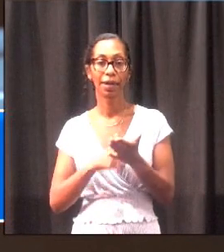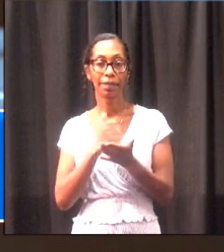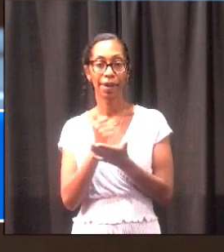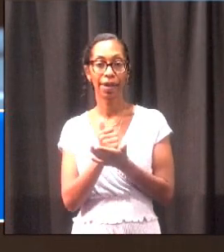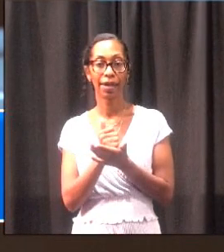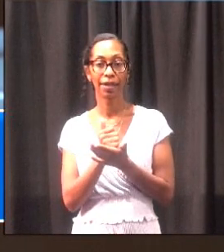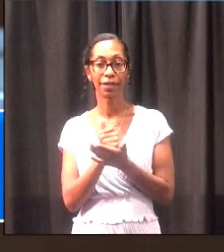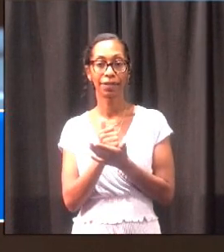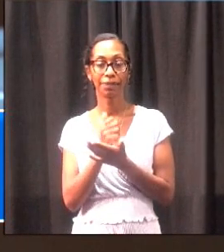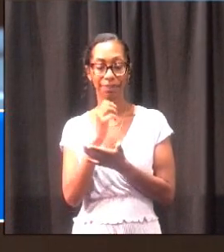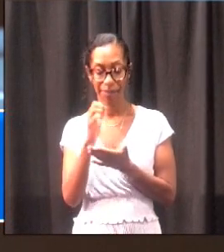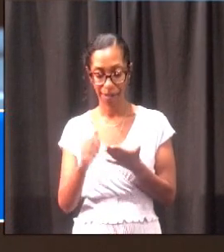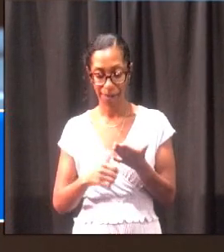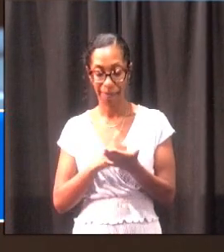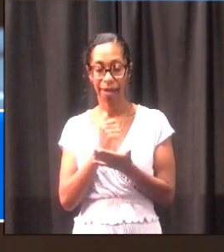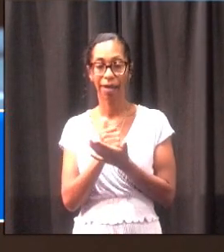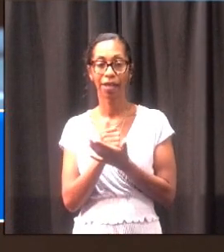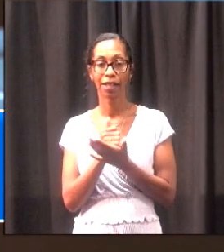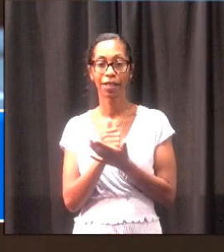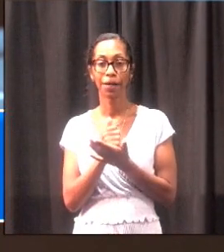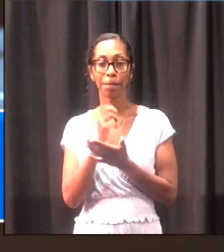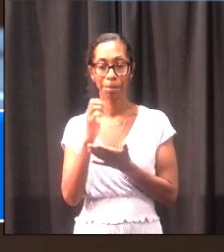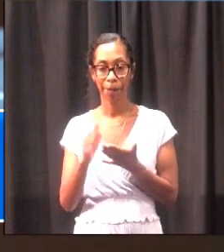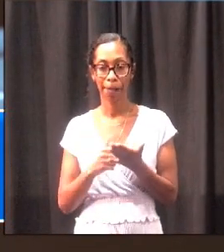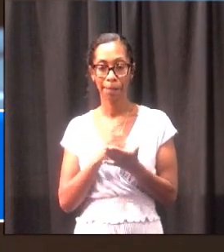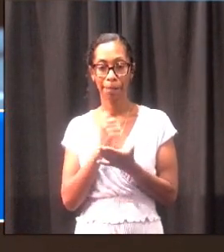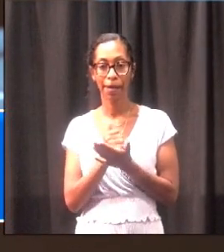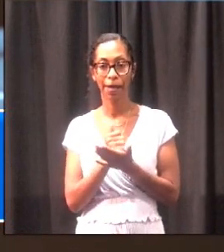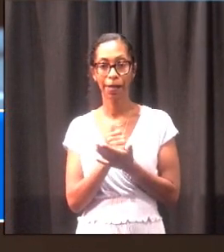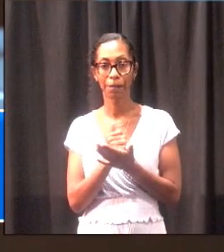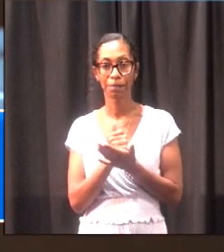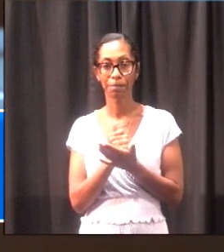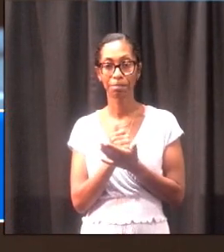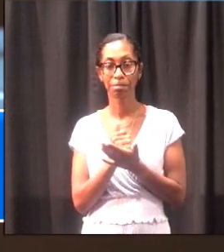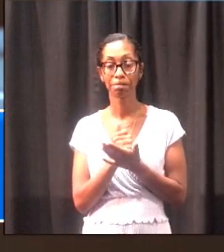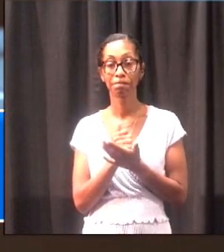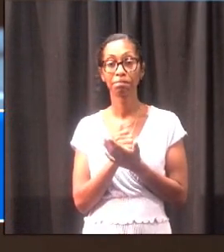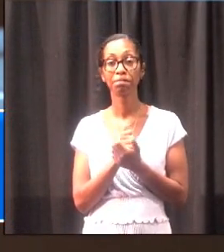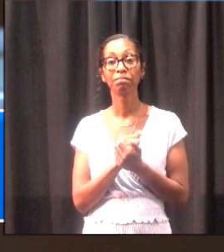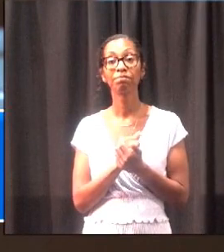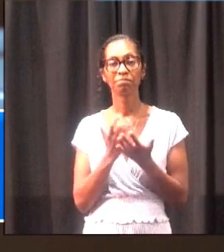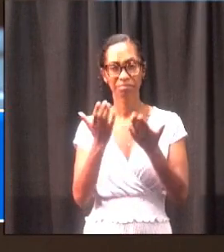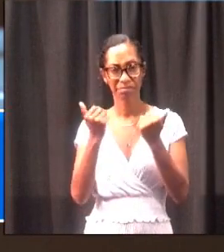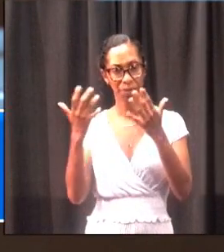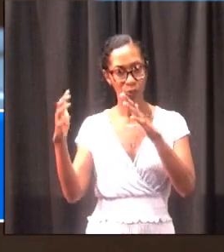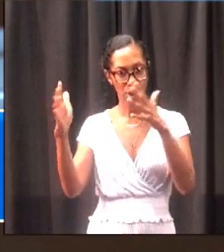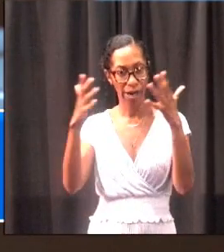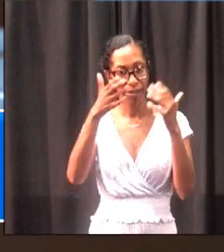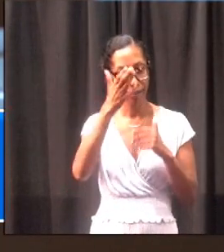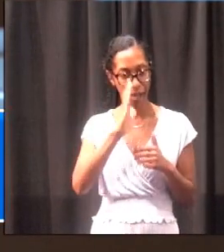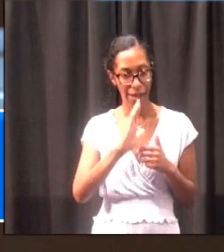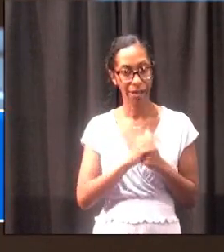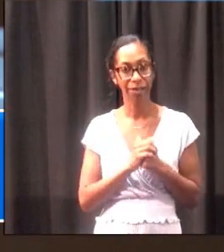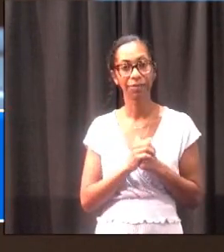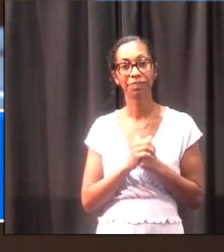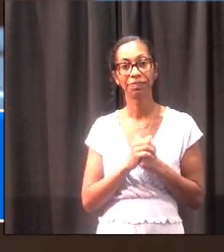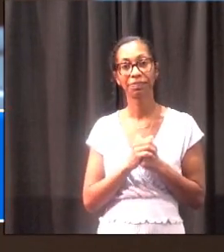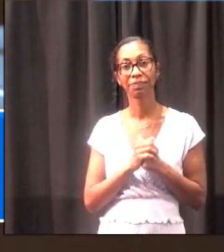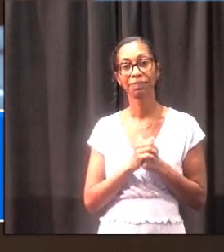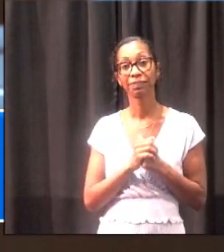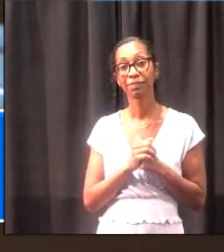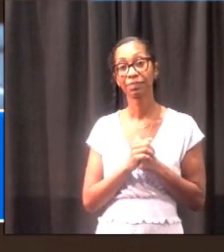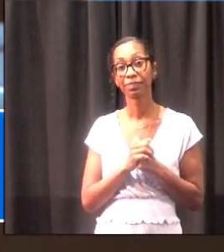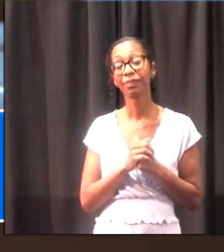Amen. Amen and amen. And wherever you are, give God a hand clap of praise. Bless him in your homes, at